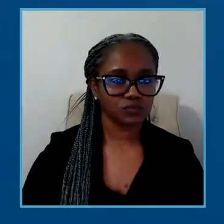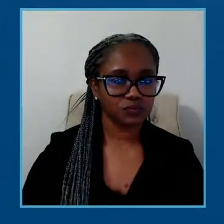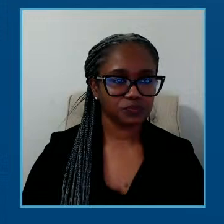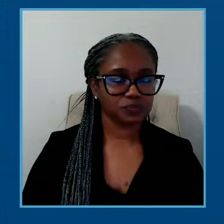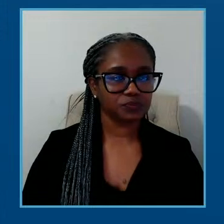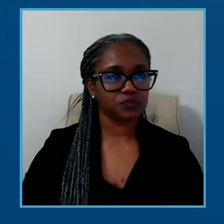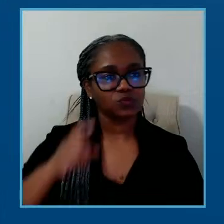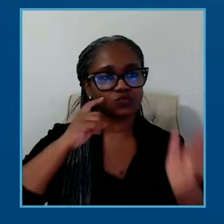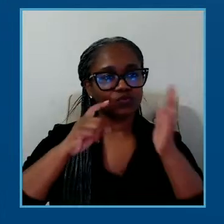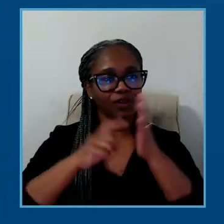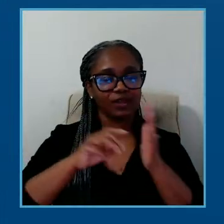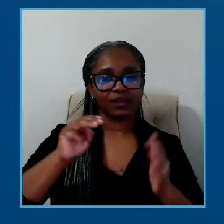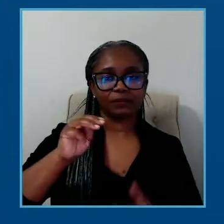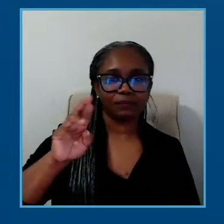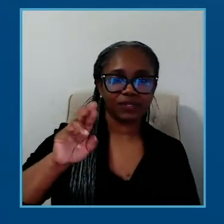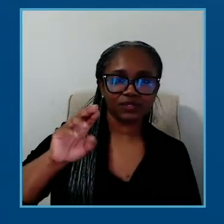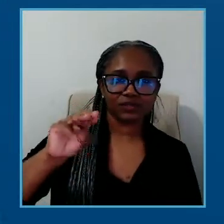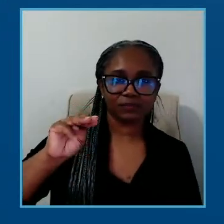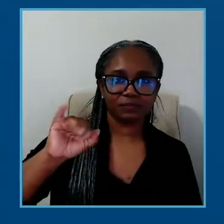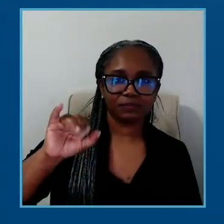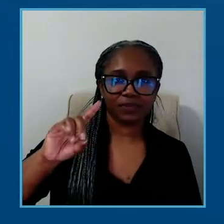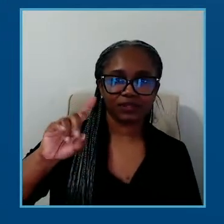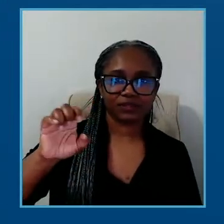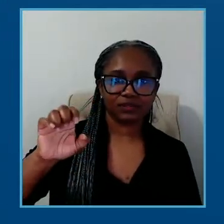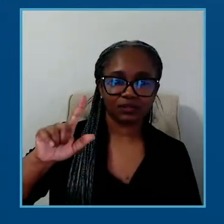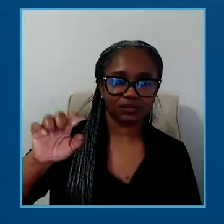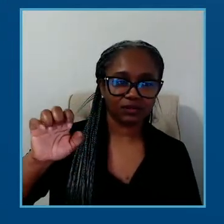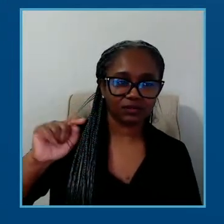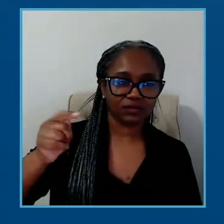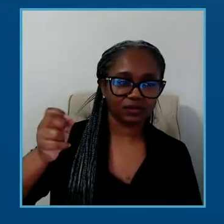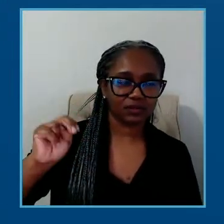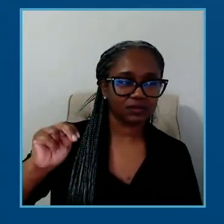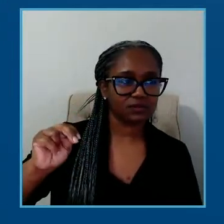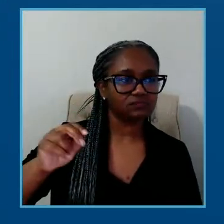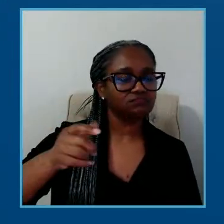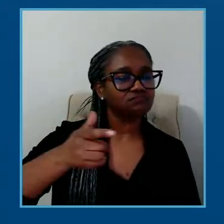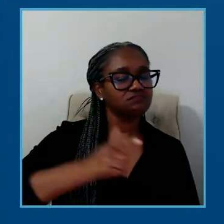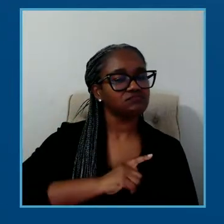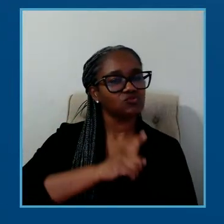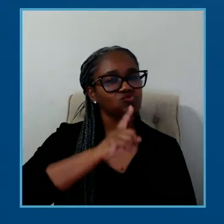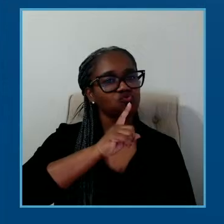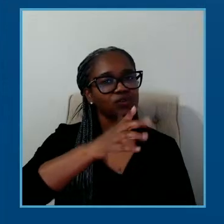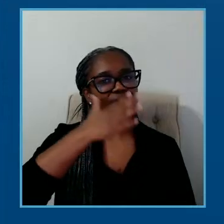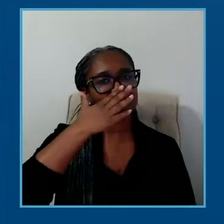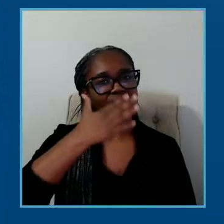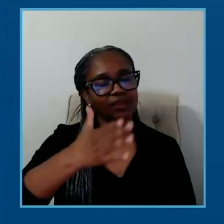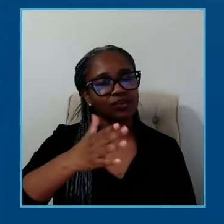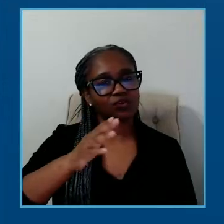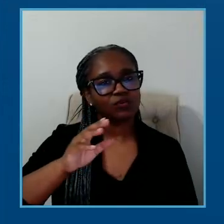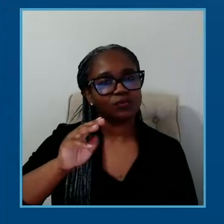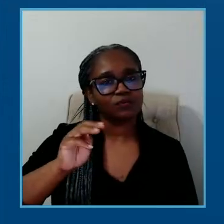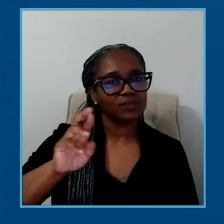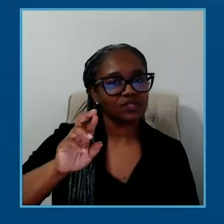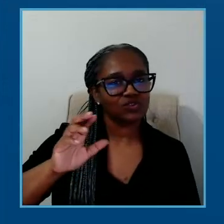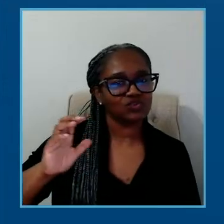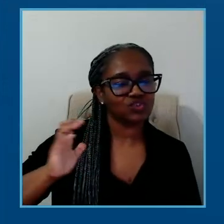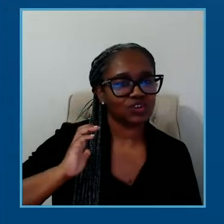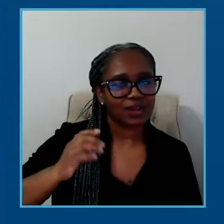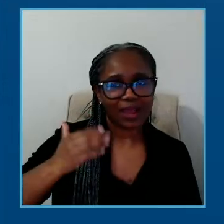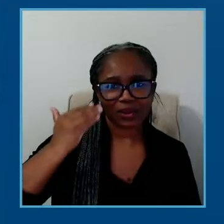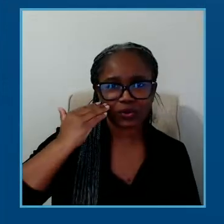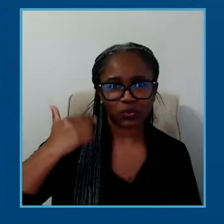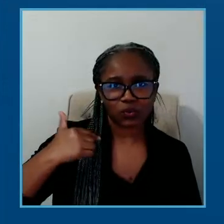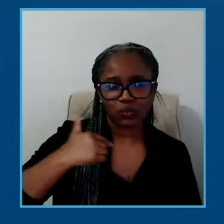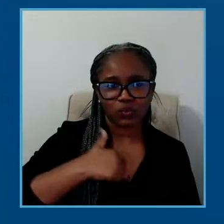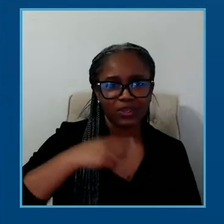I appreciate it, Mr. Chair. I have a question. I know we alluded to the DNC's parliamentarian, but we have